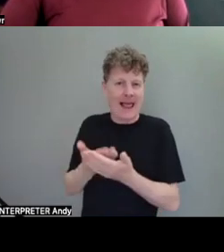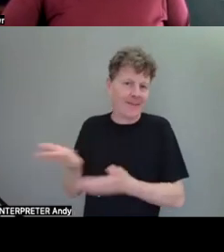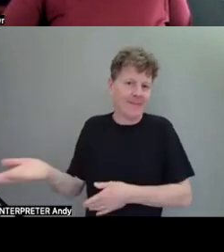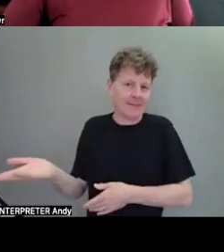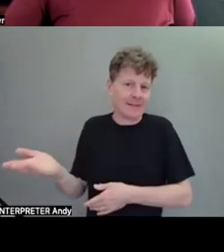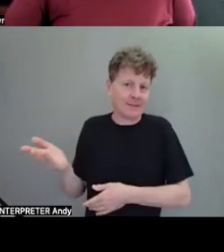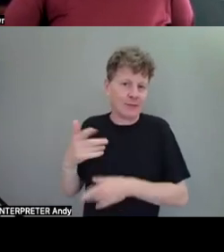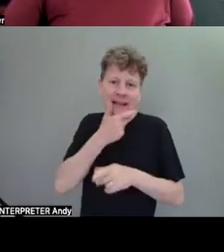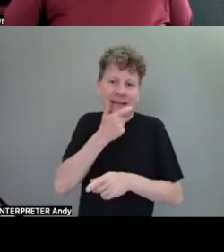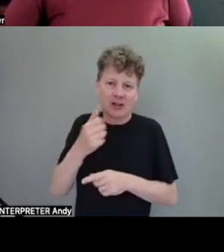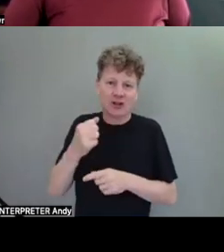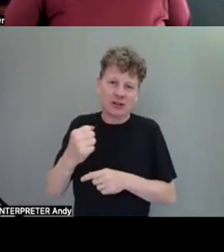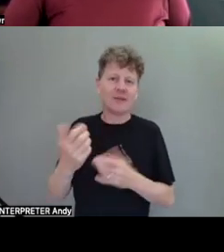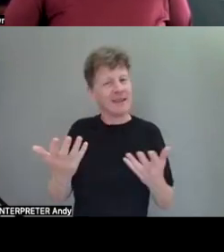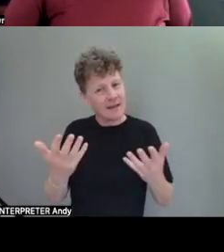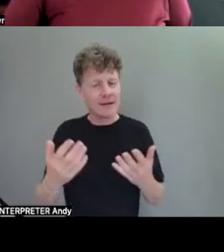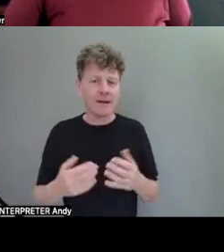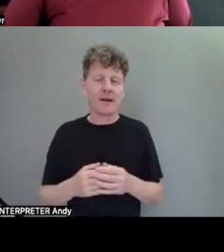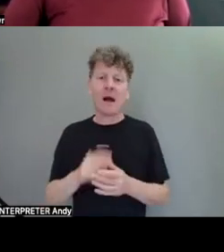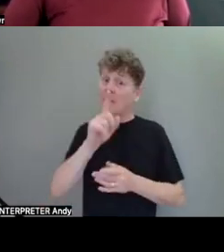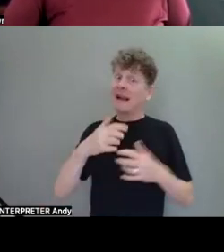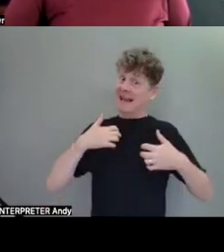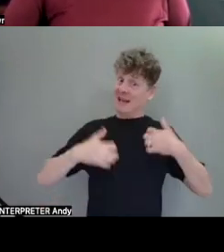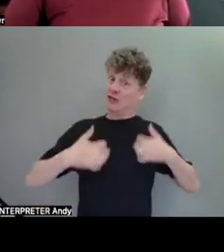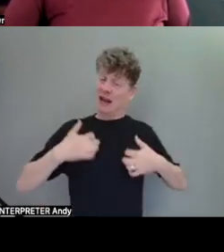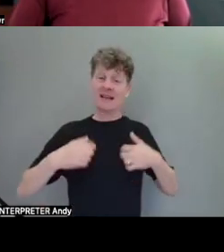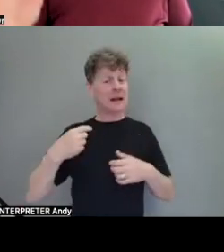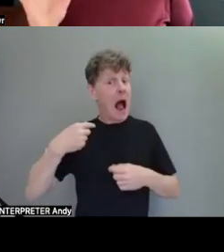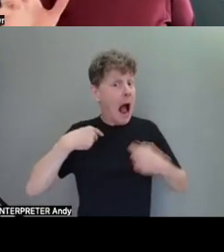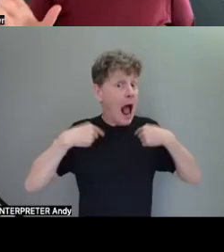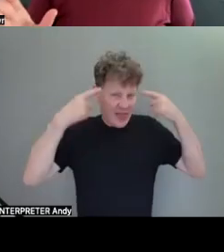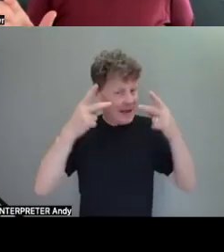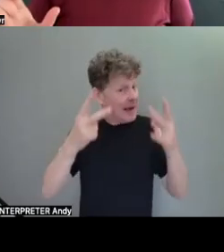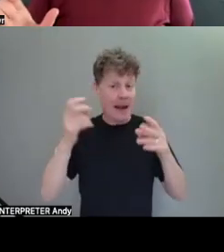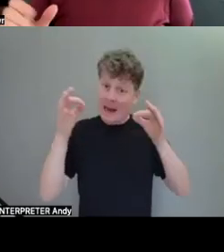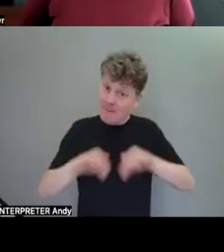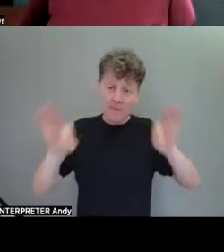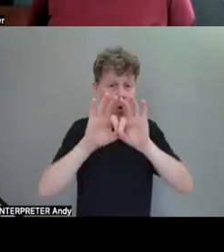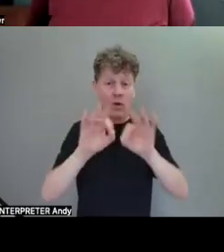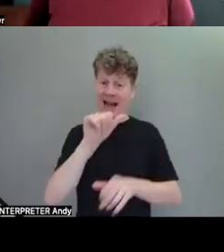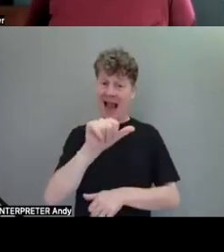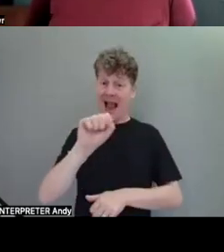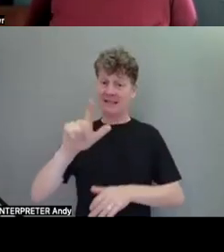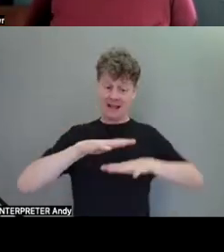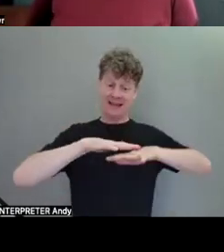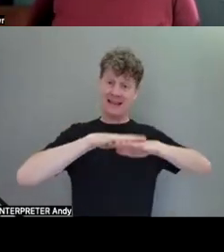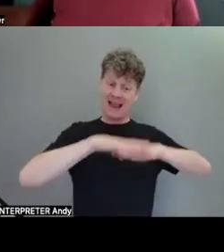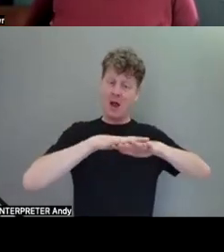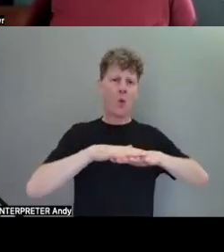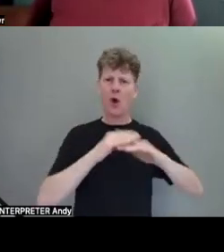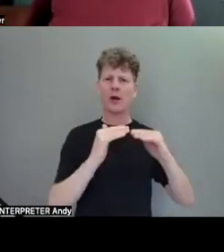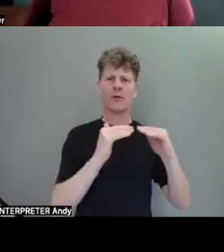But interestingly, and I think what's really important here is that the ASL network appears to maintain